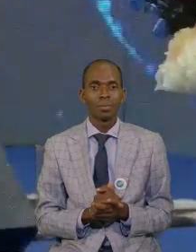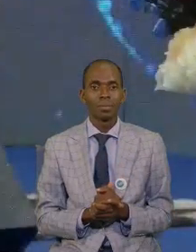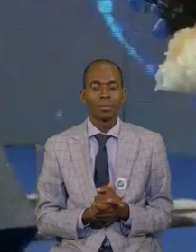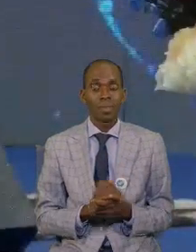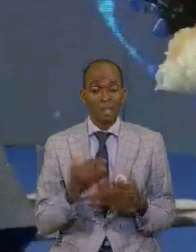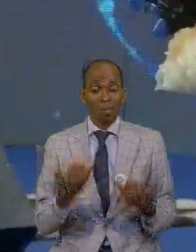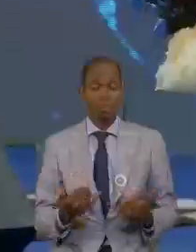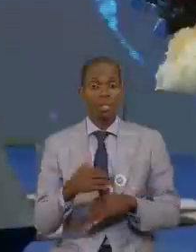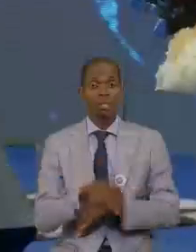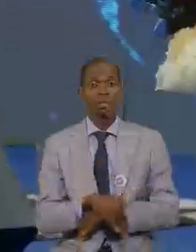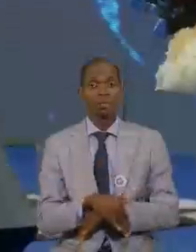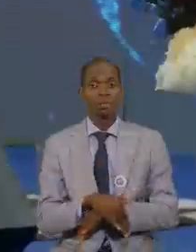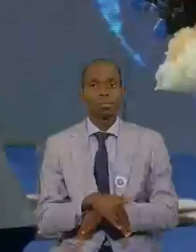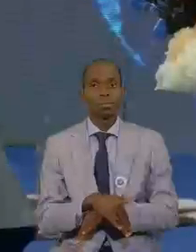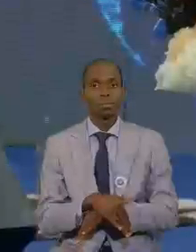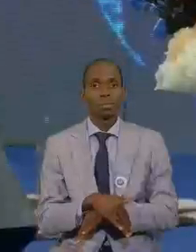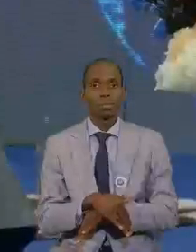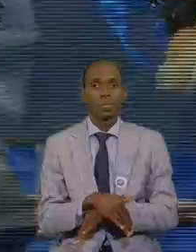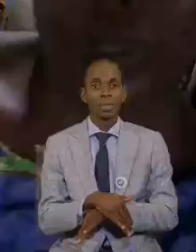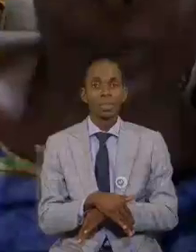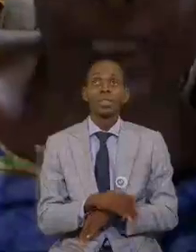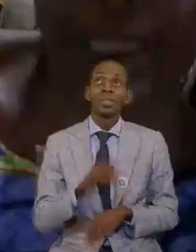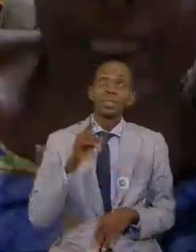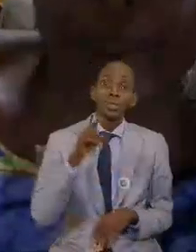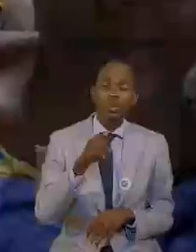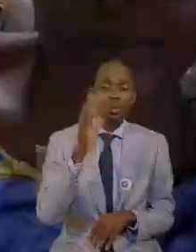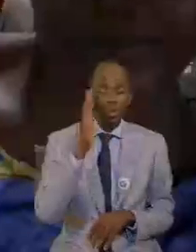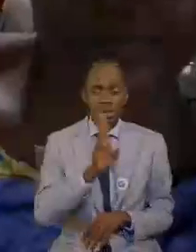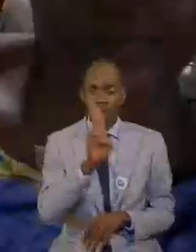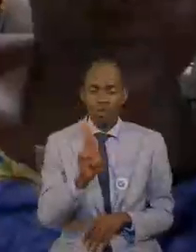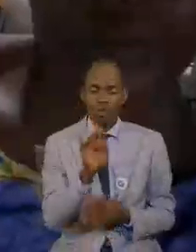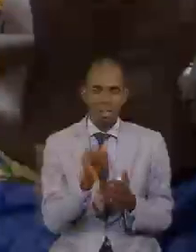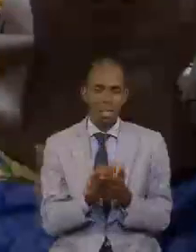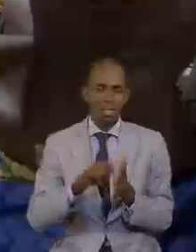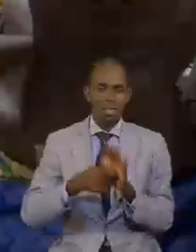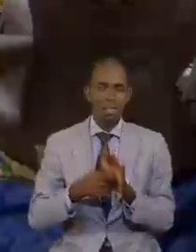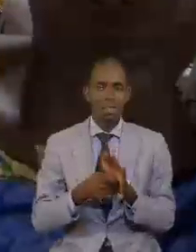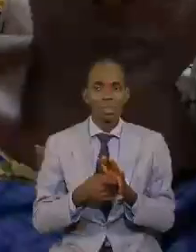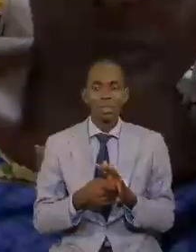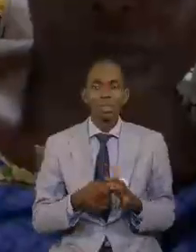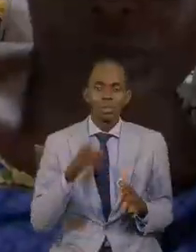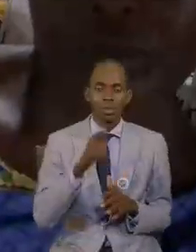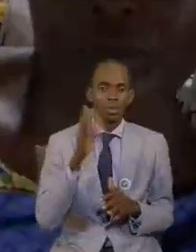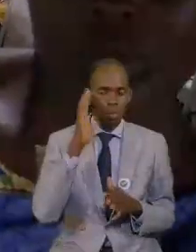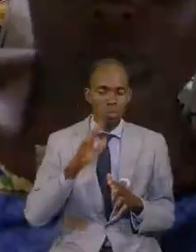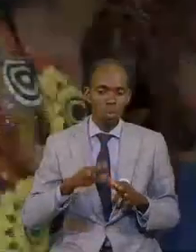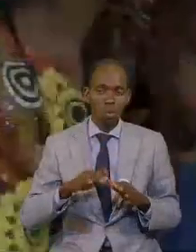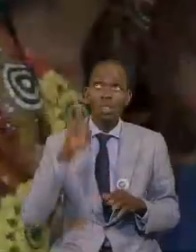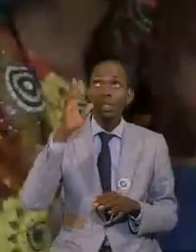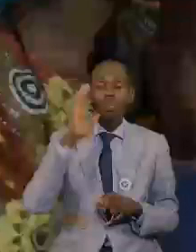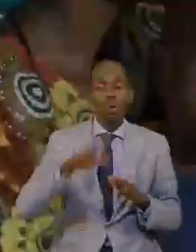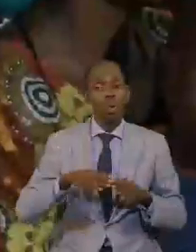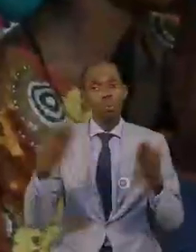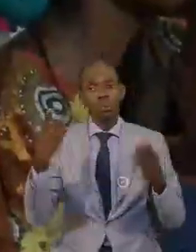Tonight, he will use that key. It will open the door of salvation for you.